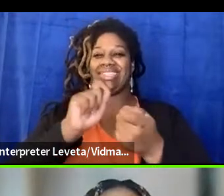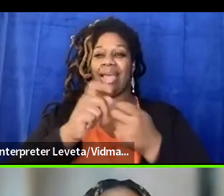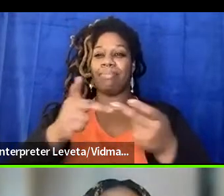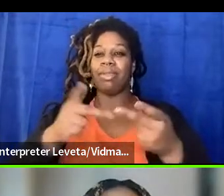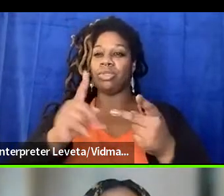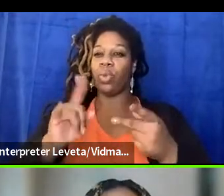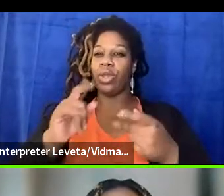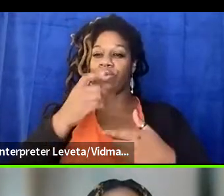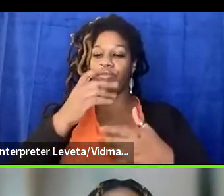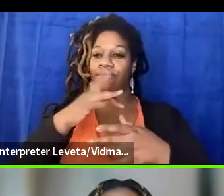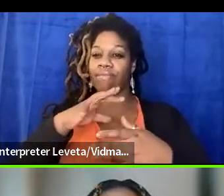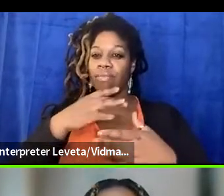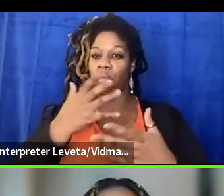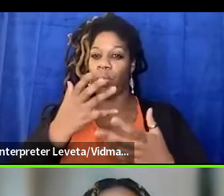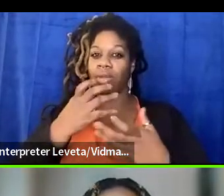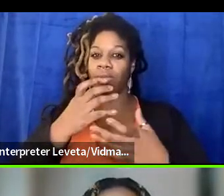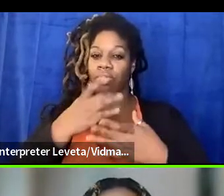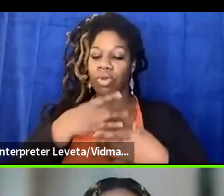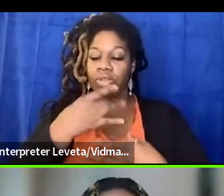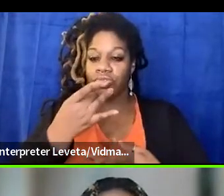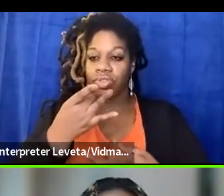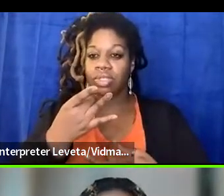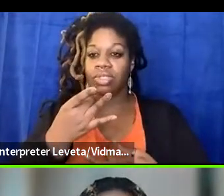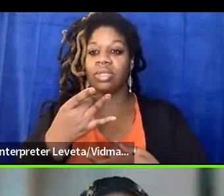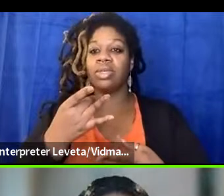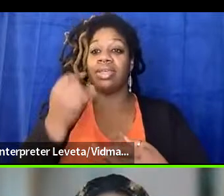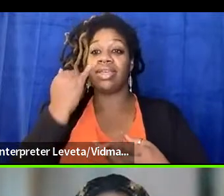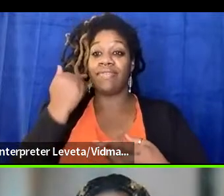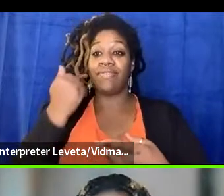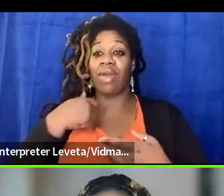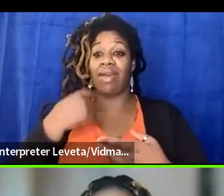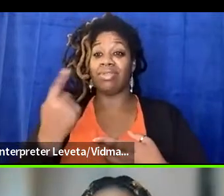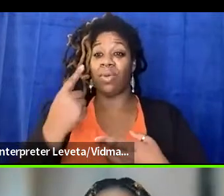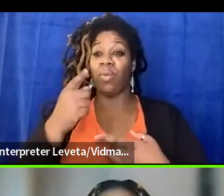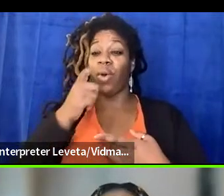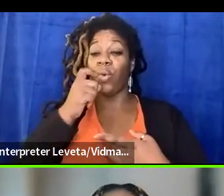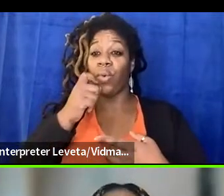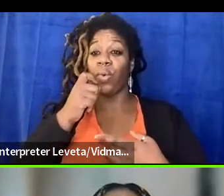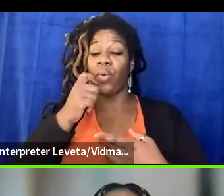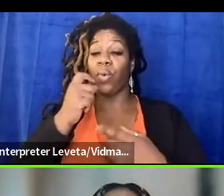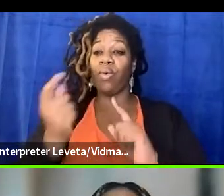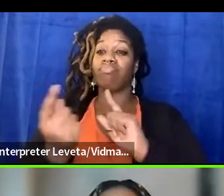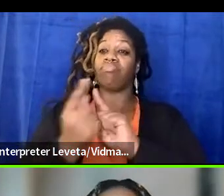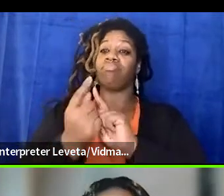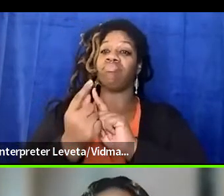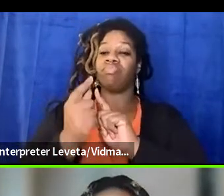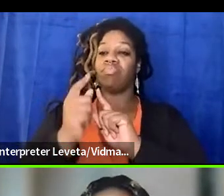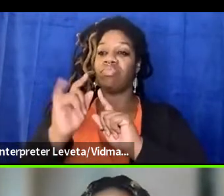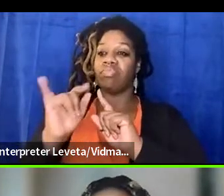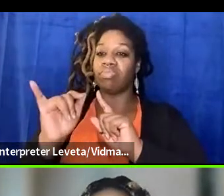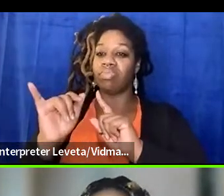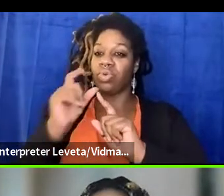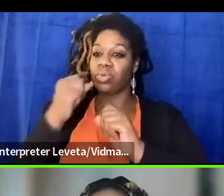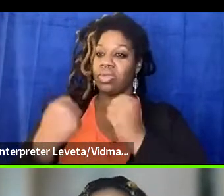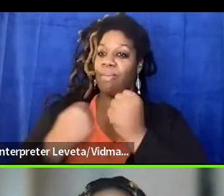you have someone that I think you find that can vouch for you and